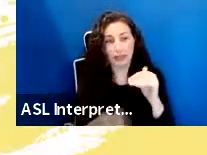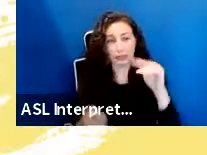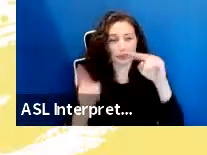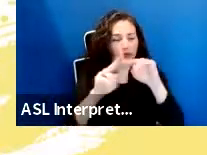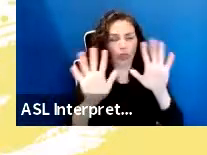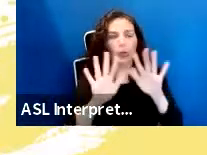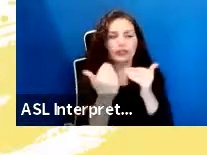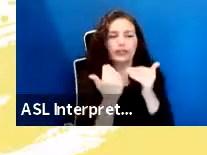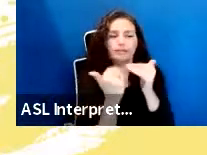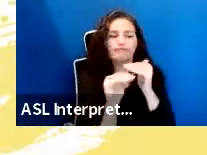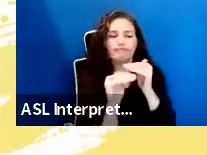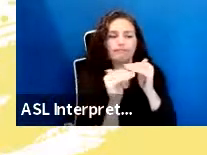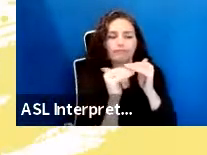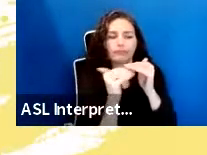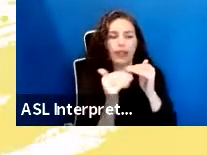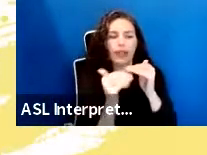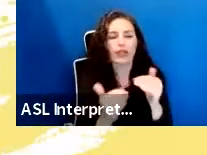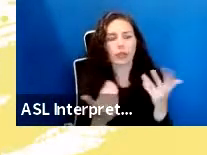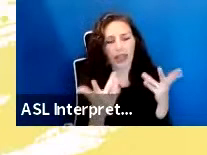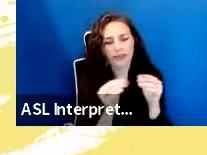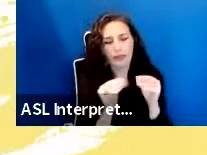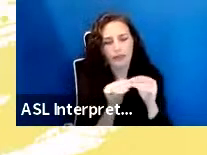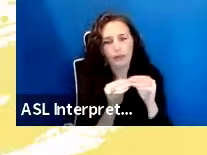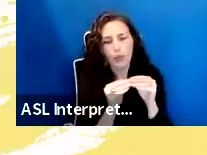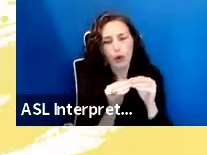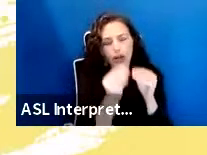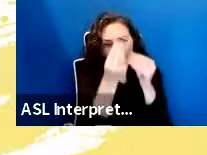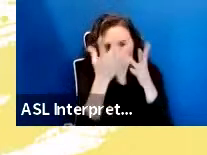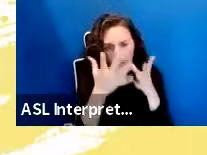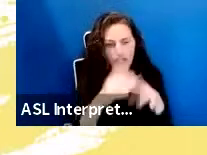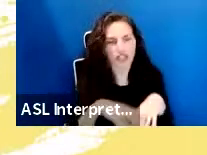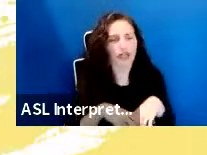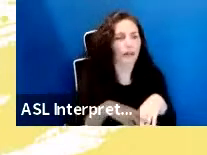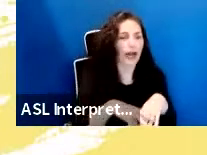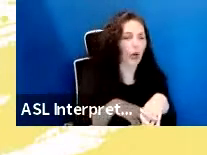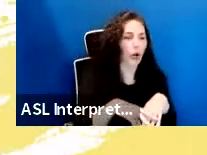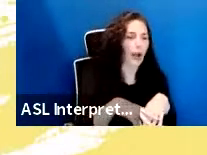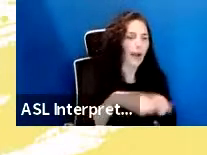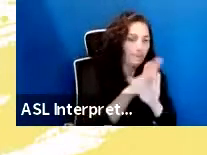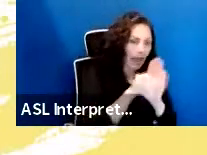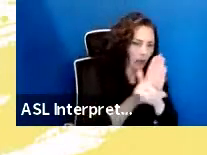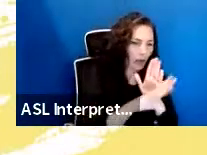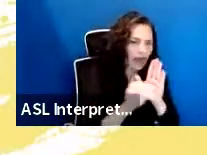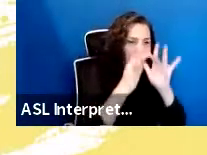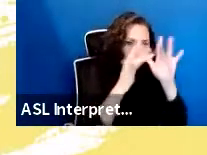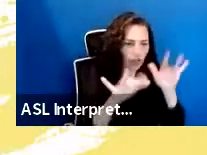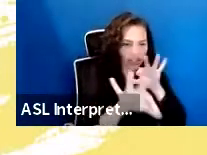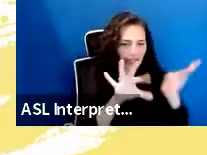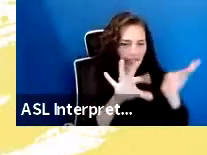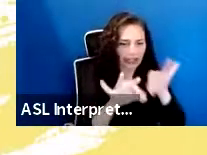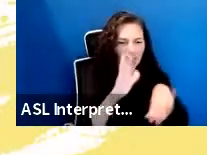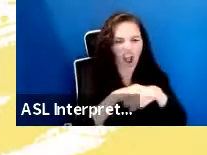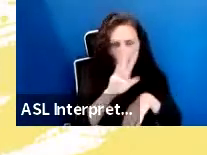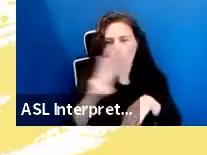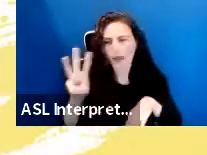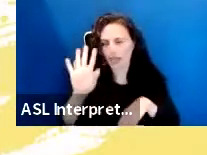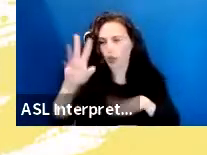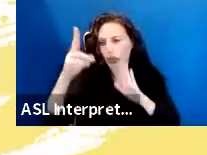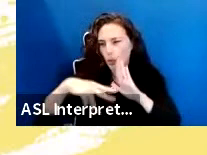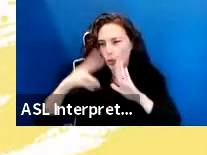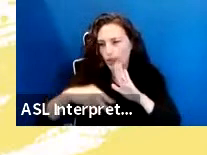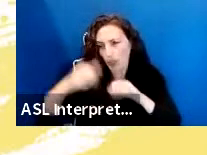casting incentive and the background actors incentive on our website at sagaftra.org. And again, just to emphasize, this is